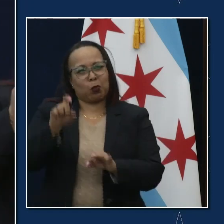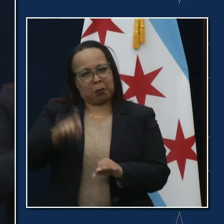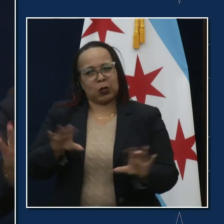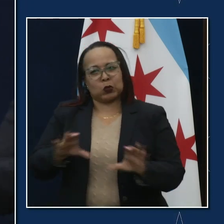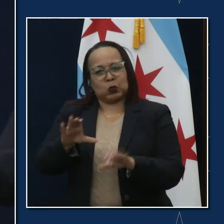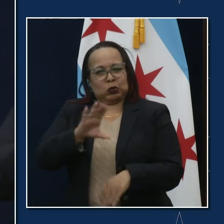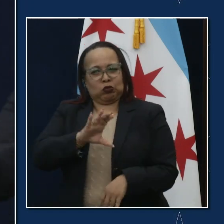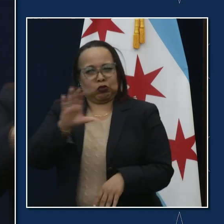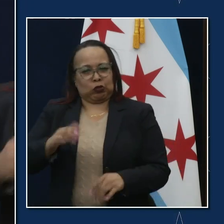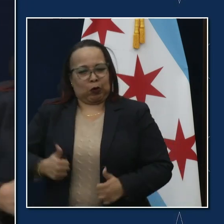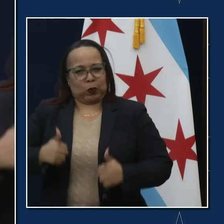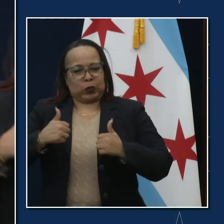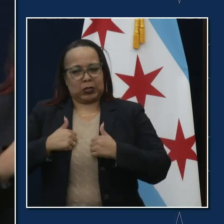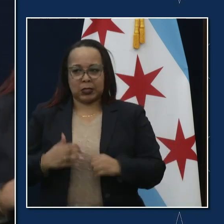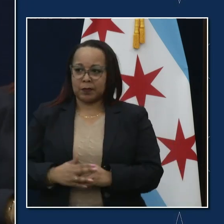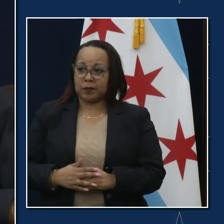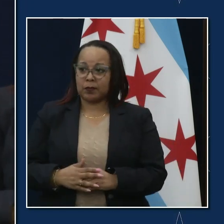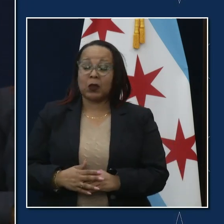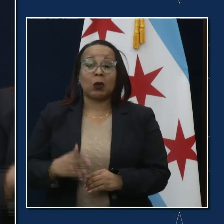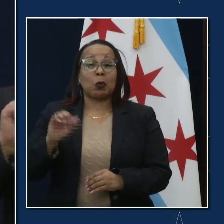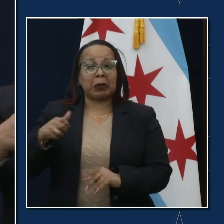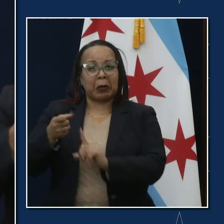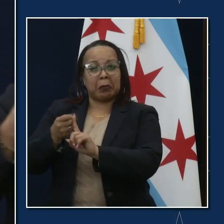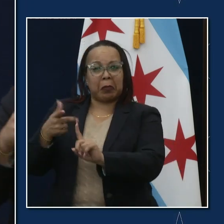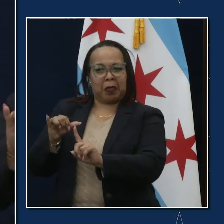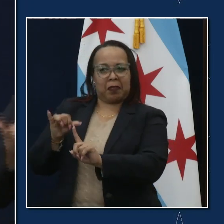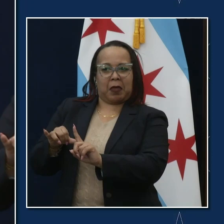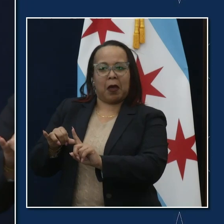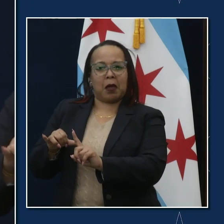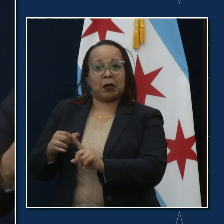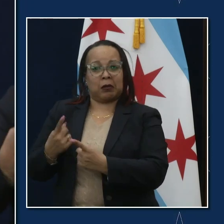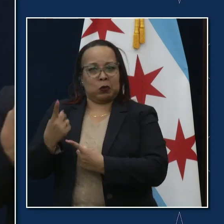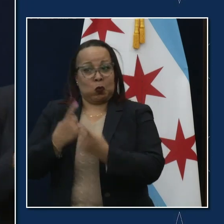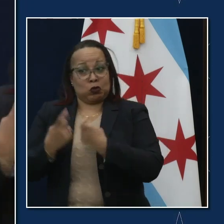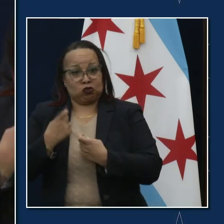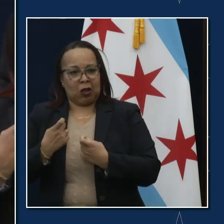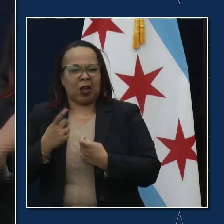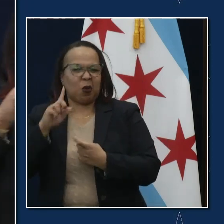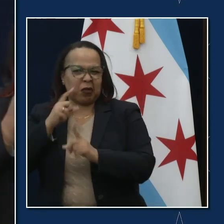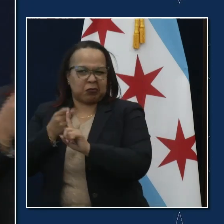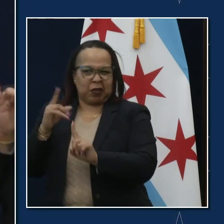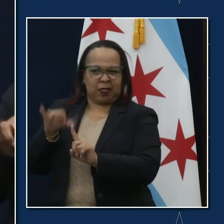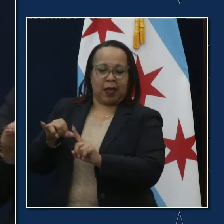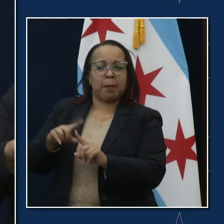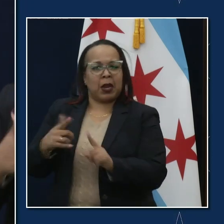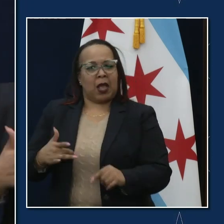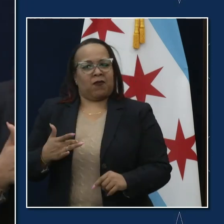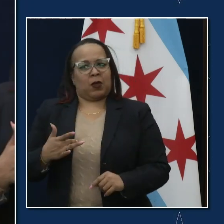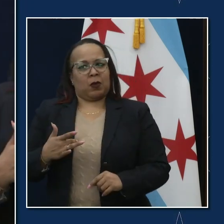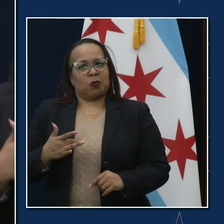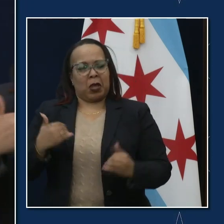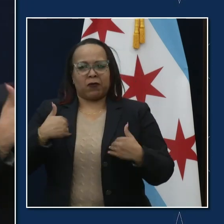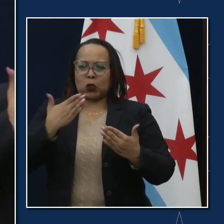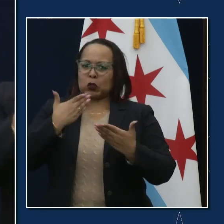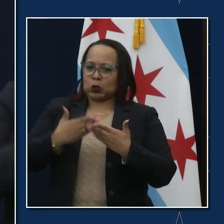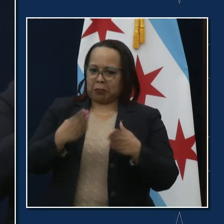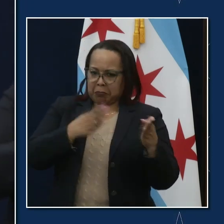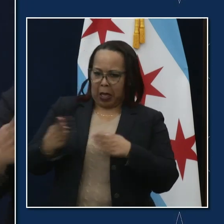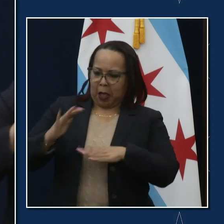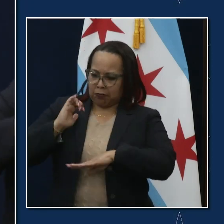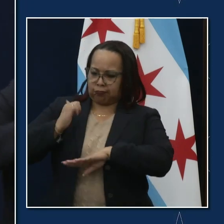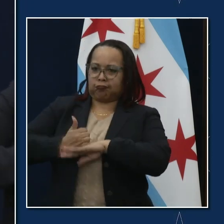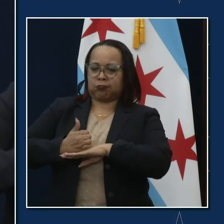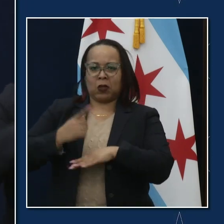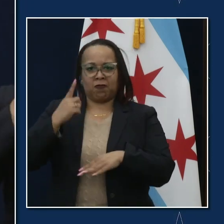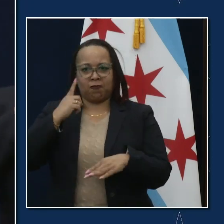do as Chicagoans. We can talk more about that in a question and answer, but I feel like we've got a very good plan